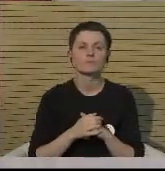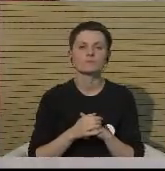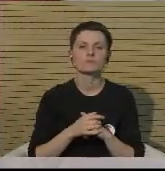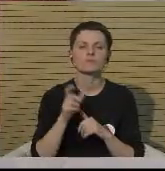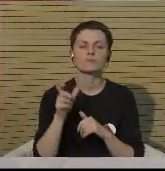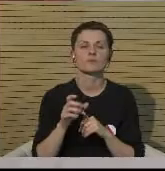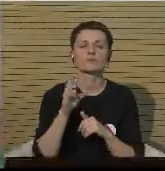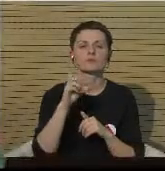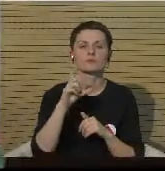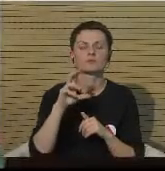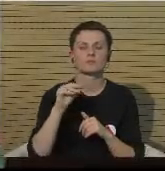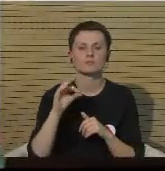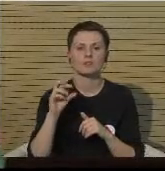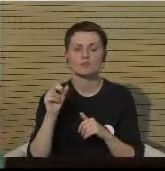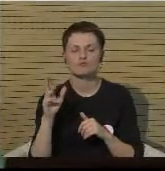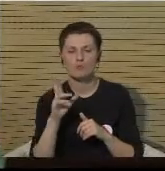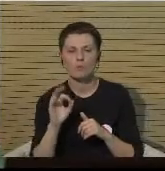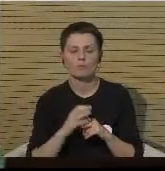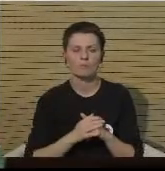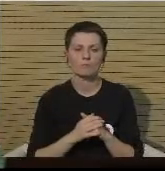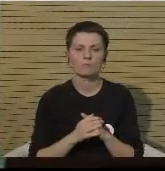and masters such as.